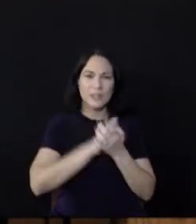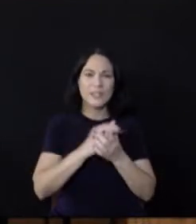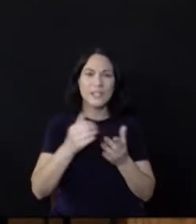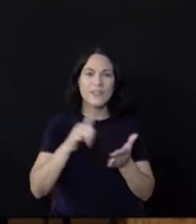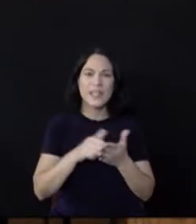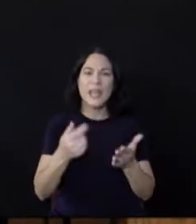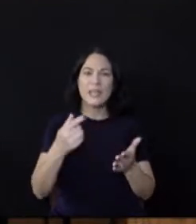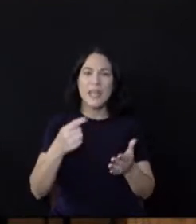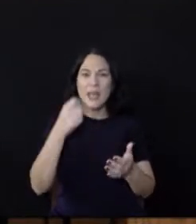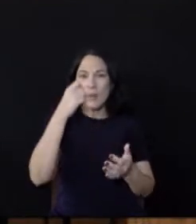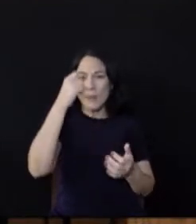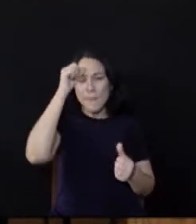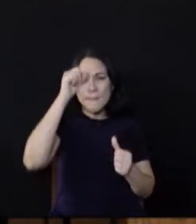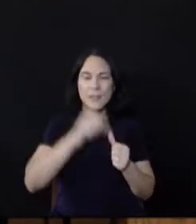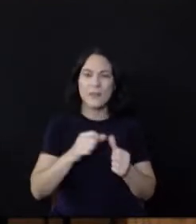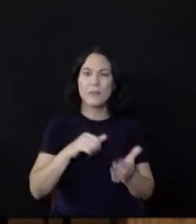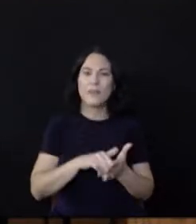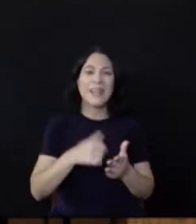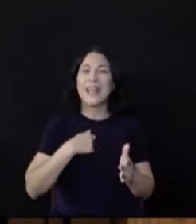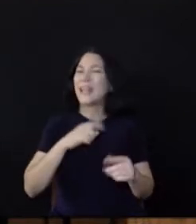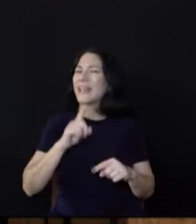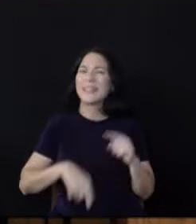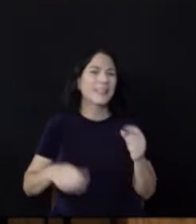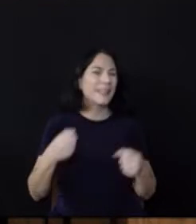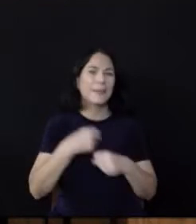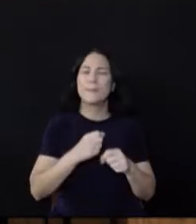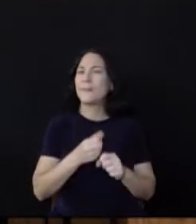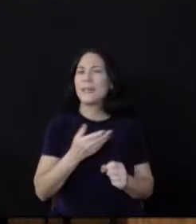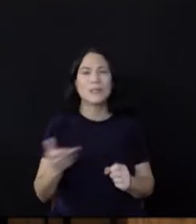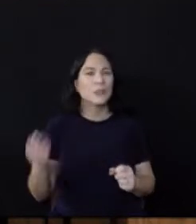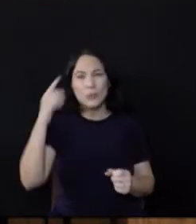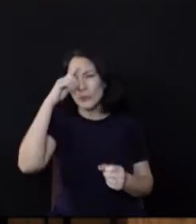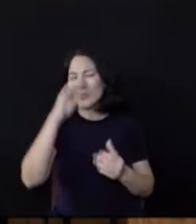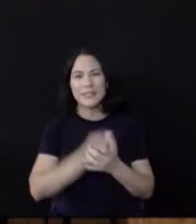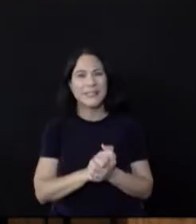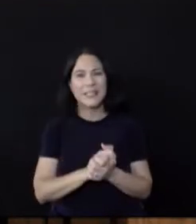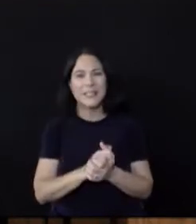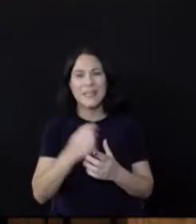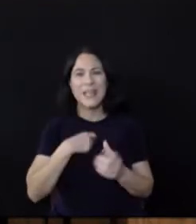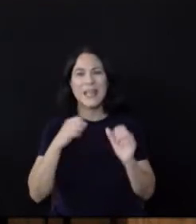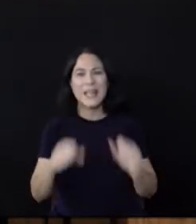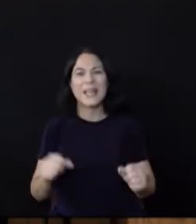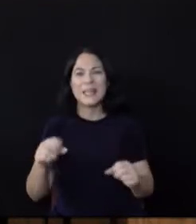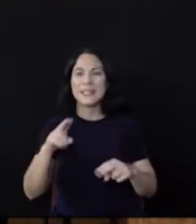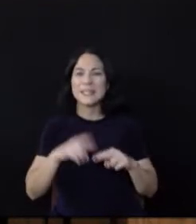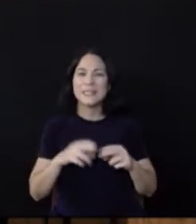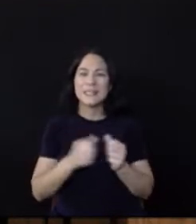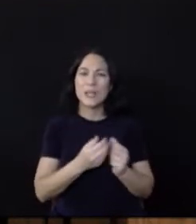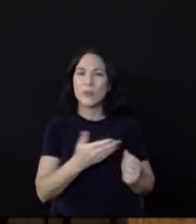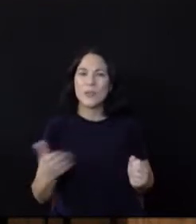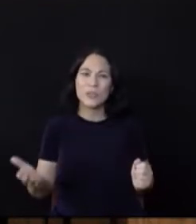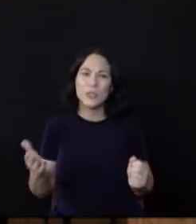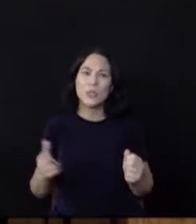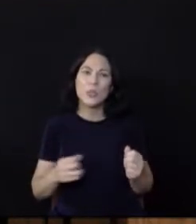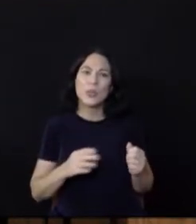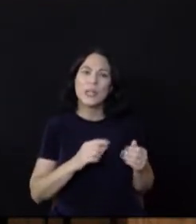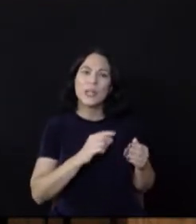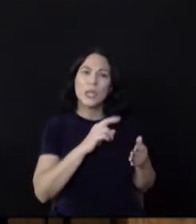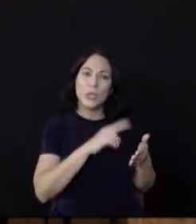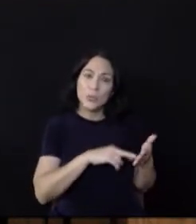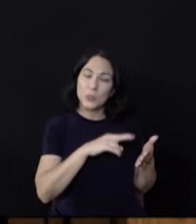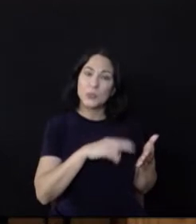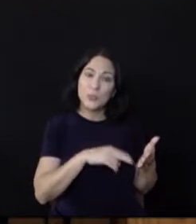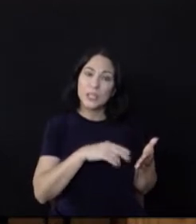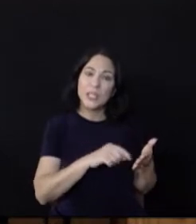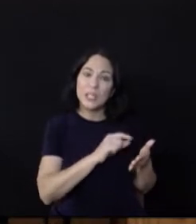I can't make you believe. And I can sit down with you and we can walk through every single line of scripture, and